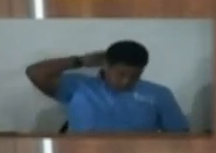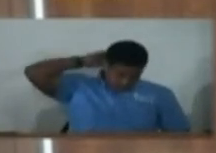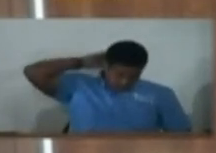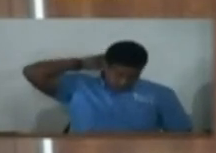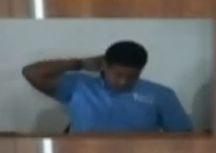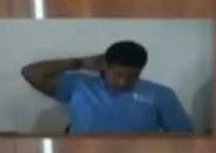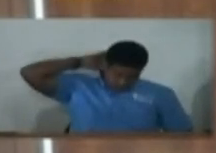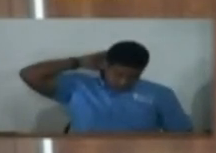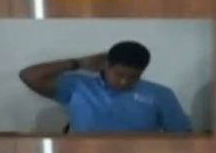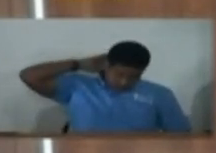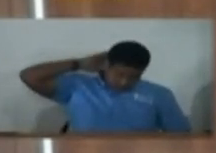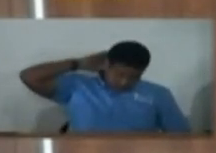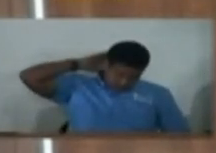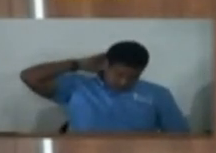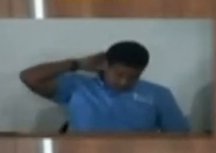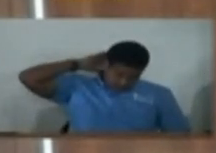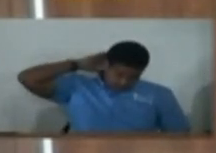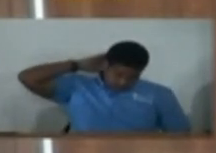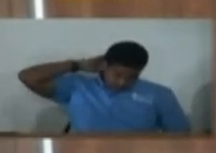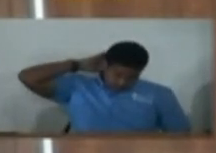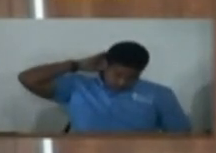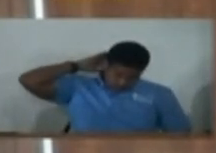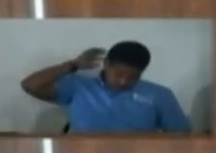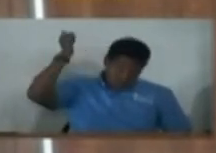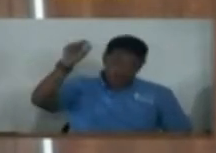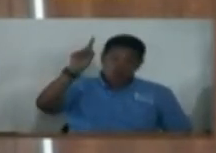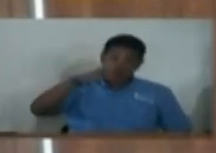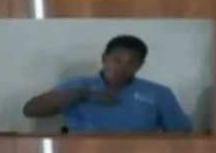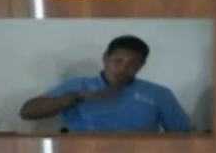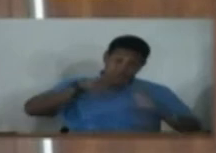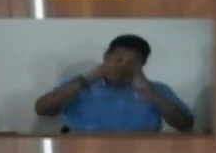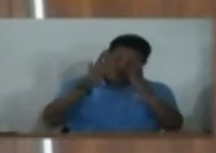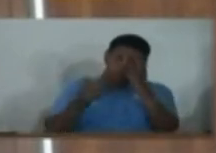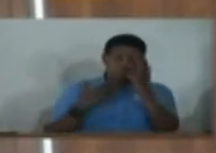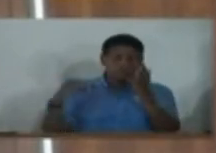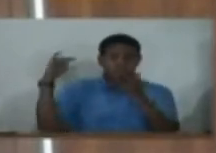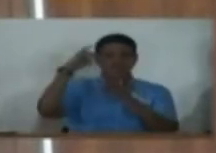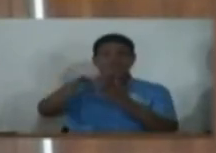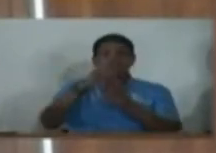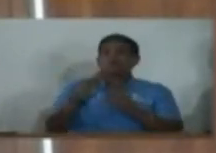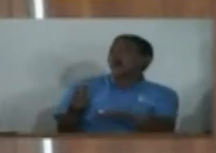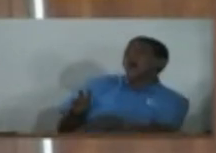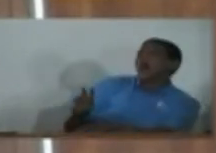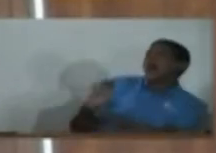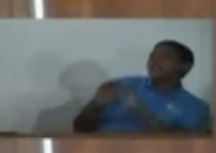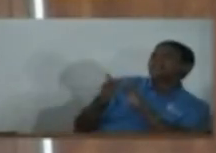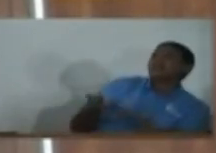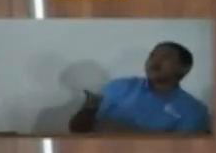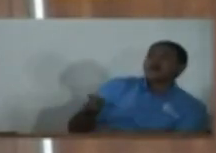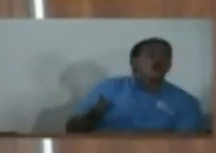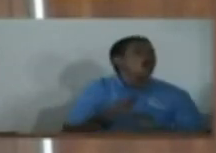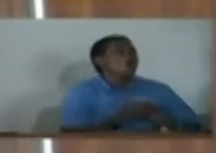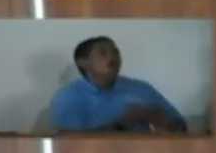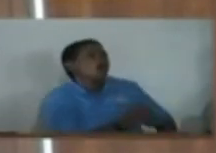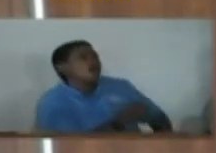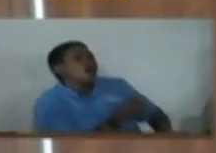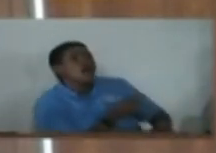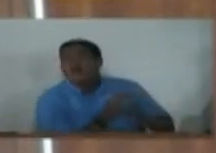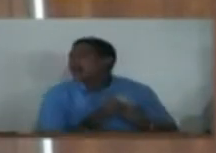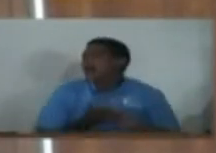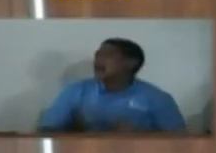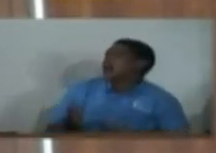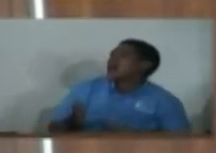that gets people most of the time is the fact that I am Jamaican. So once they hear that you're a